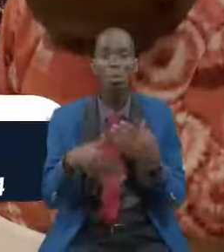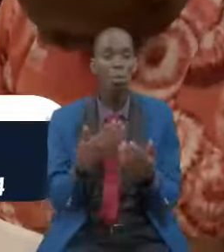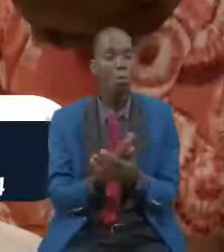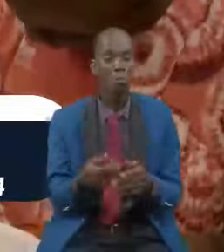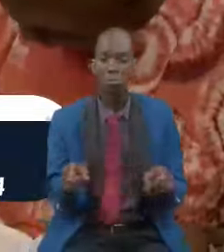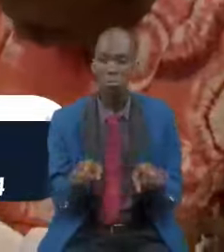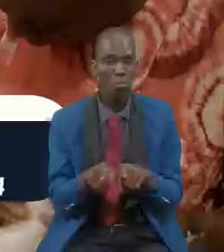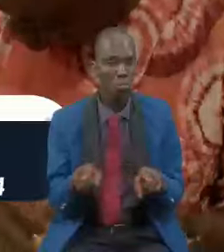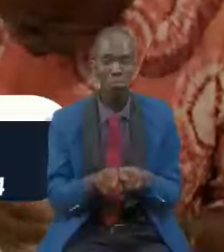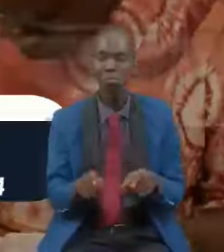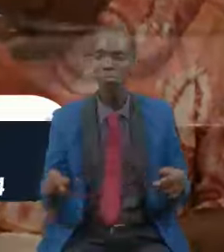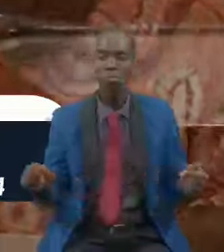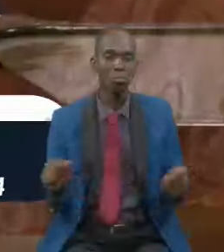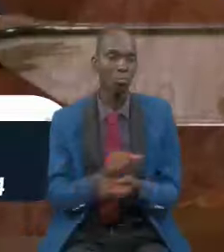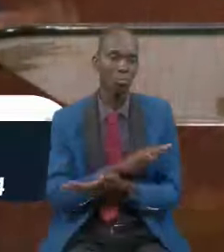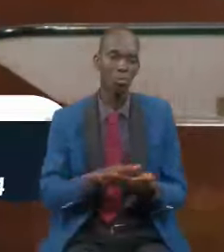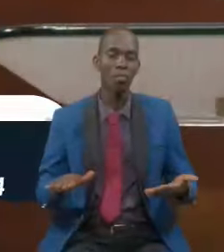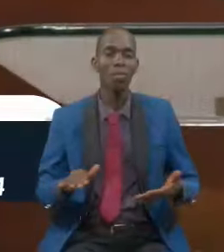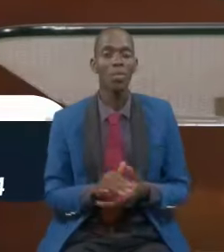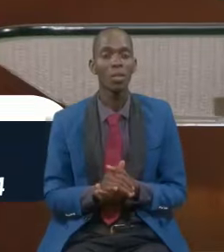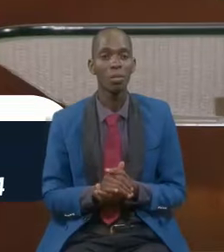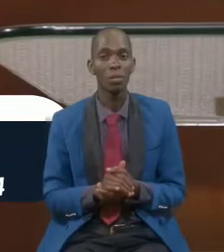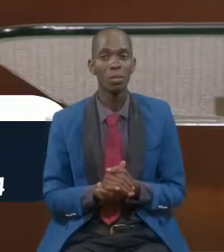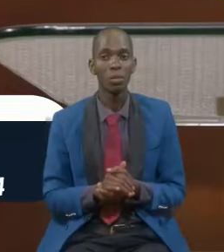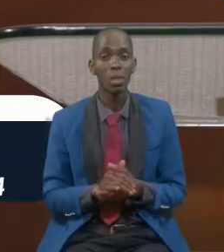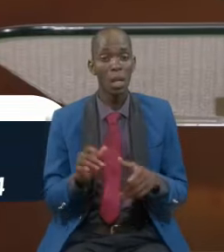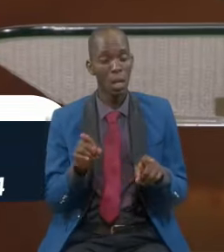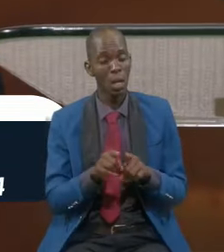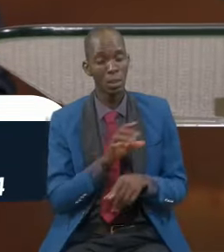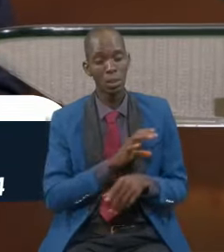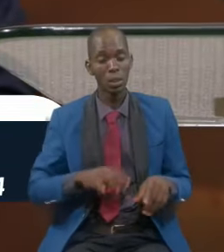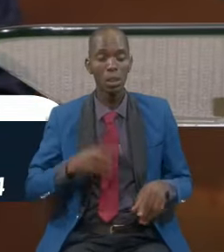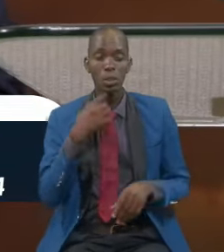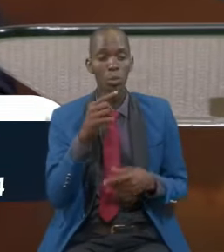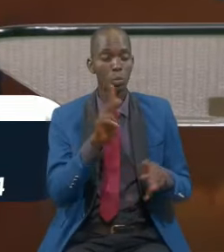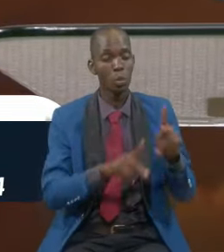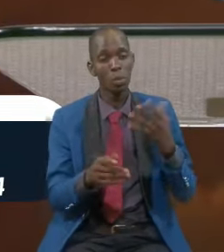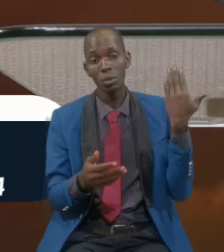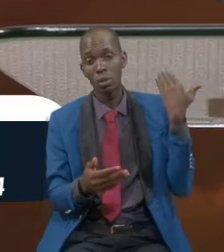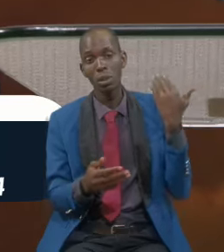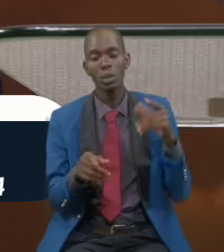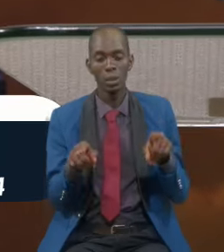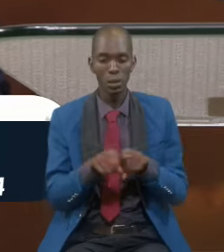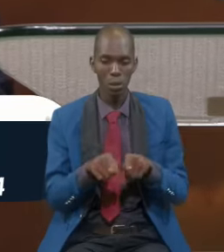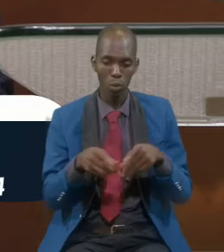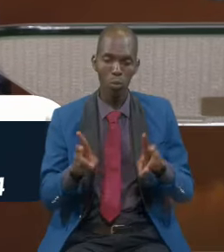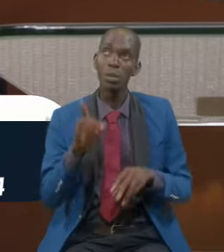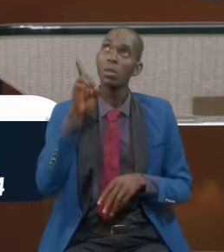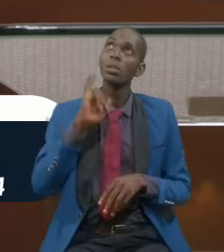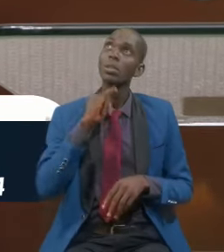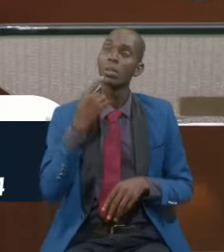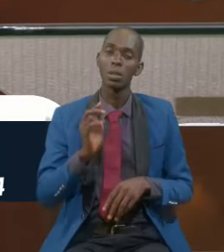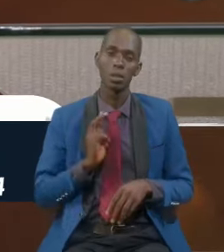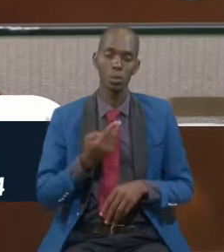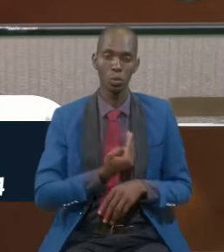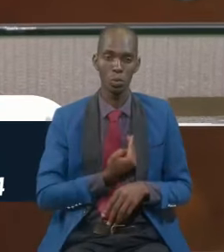all likewise perish. As he spoke to them at that time, he's speaking to you, he's speaking